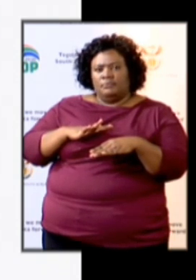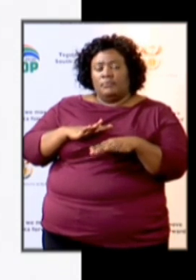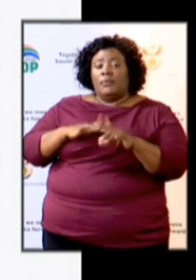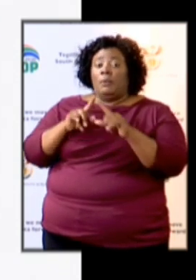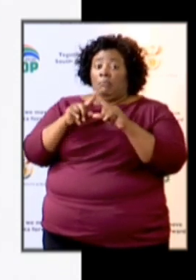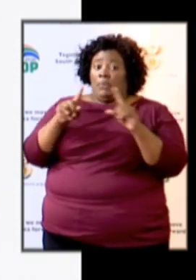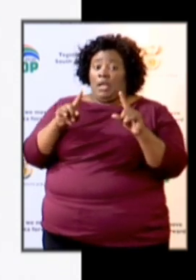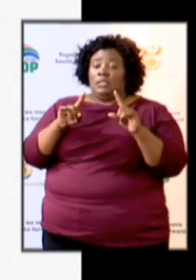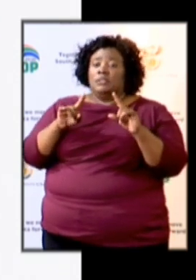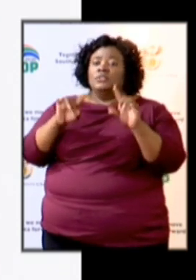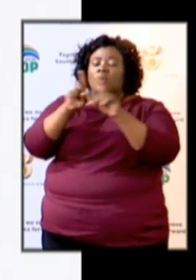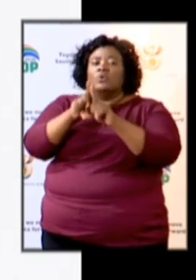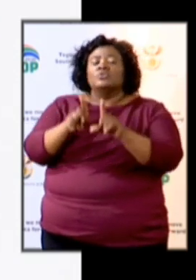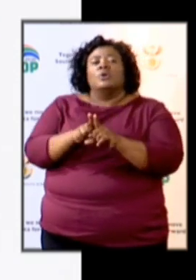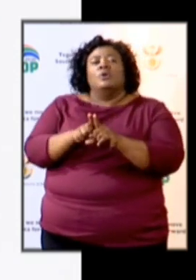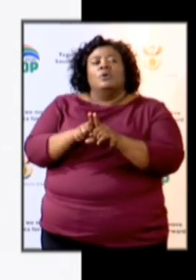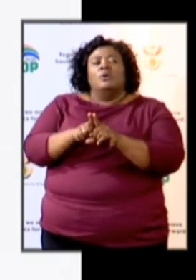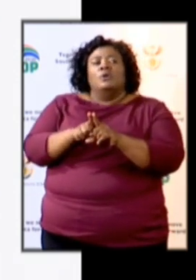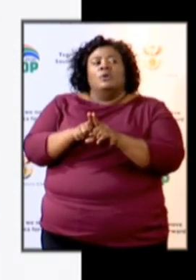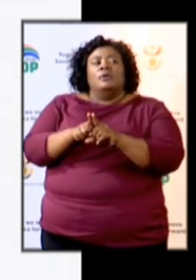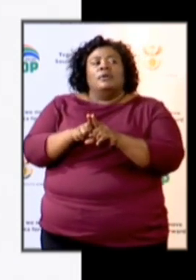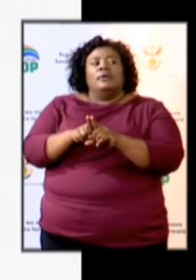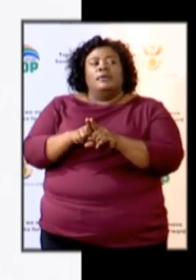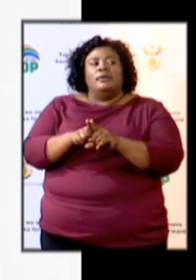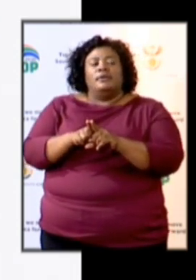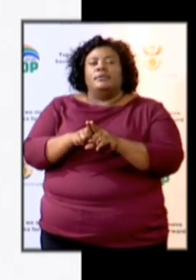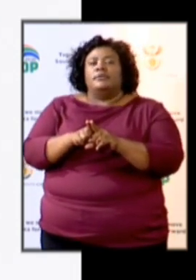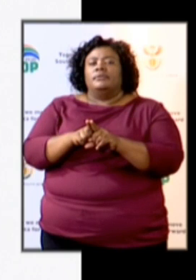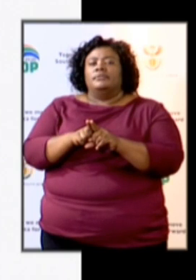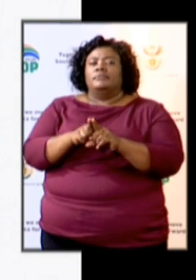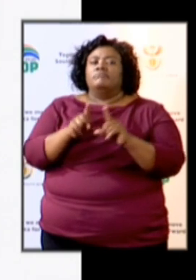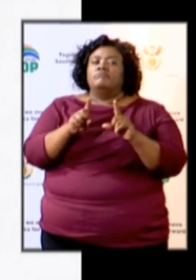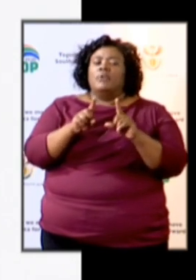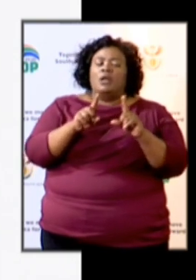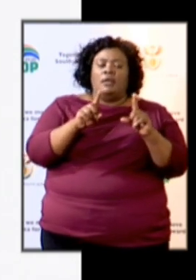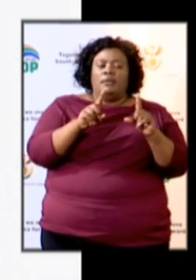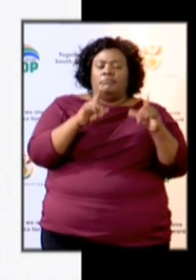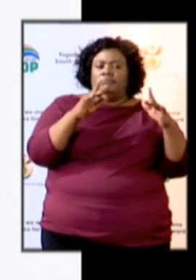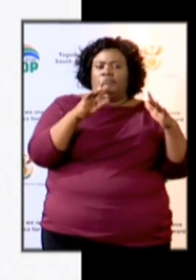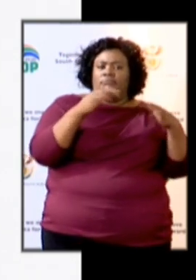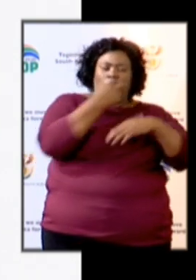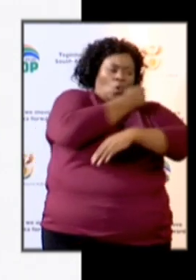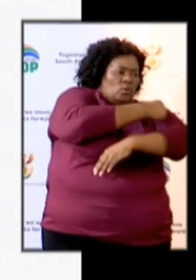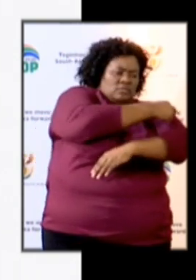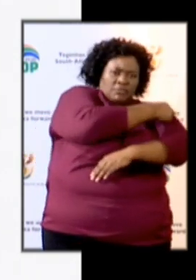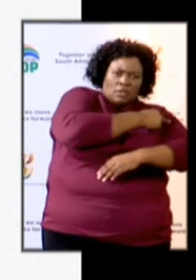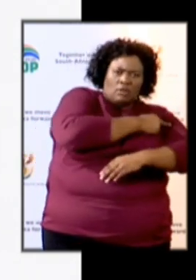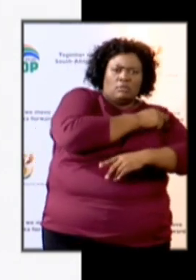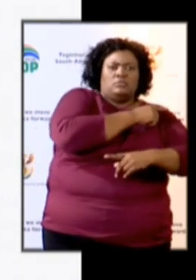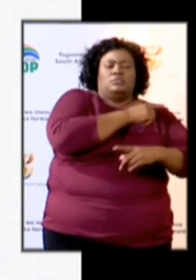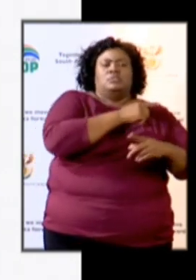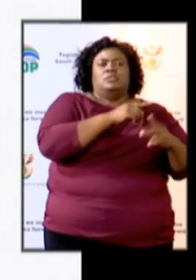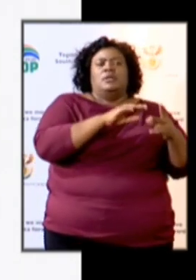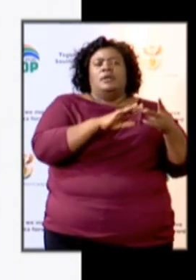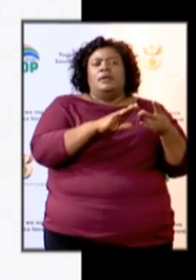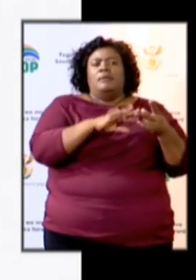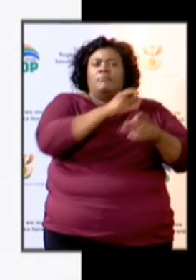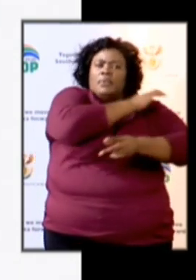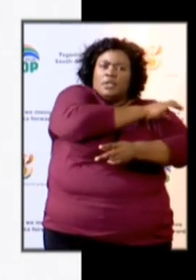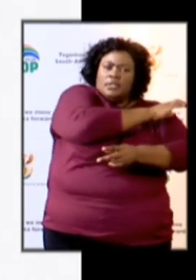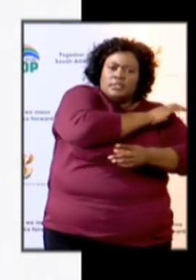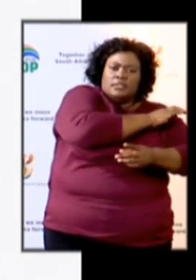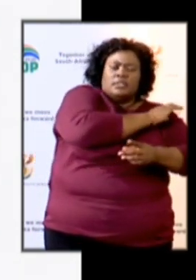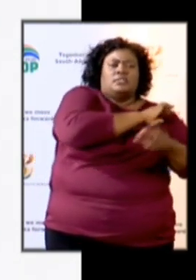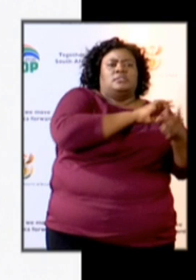But also the rate of fixed makeshift hospitals, quarantine areas